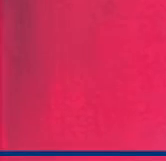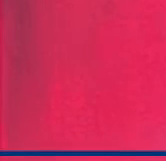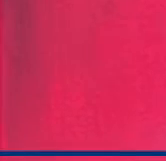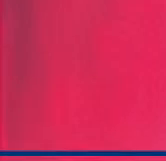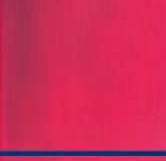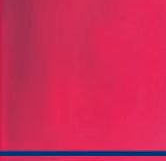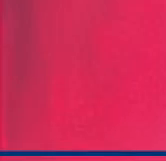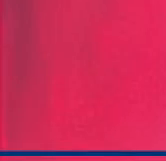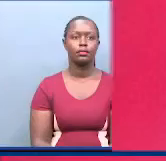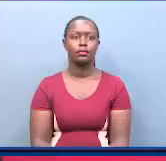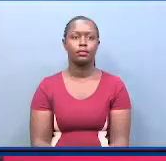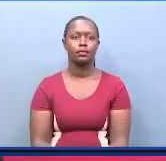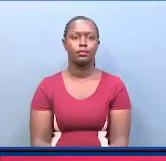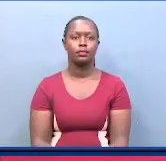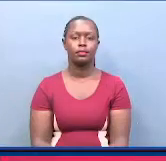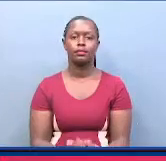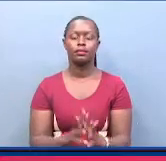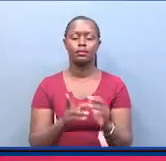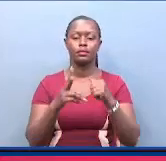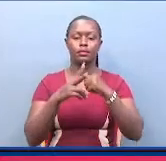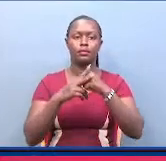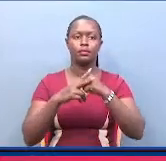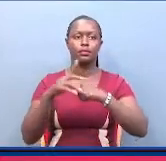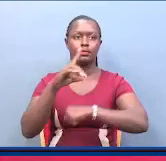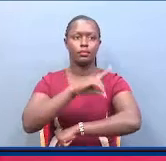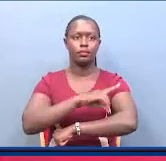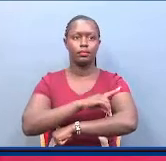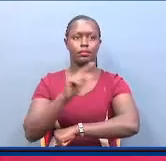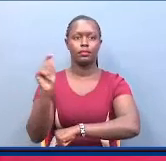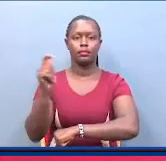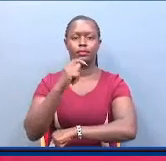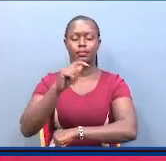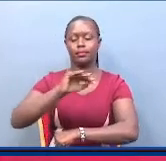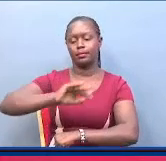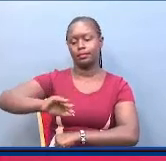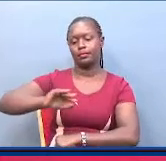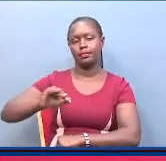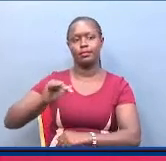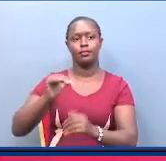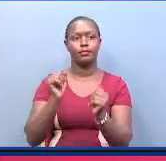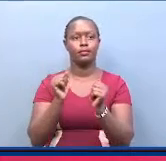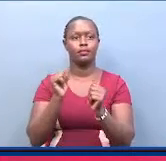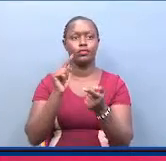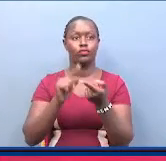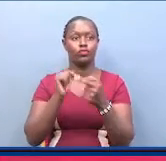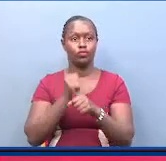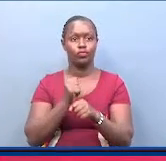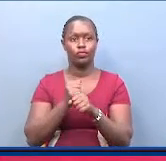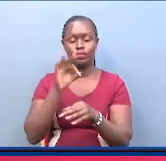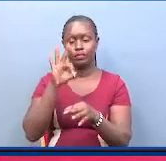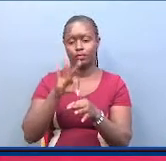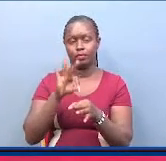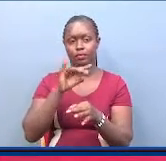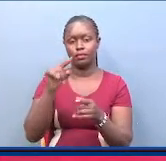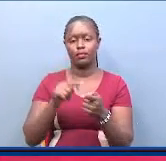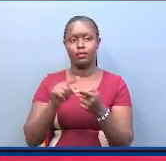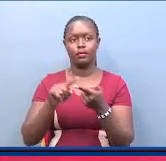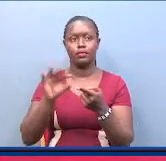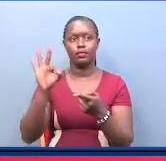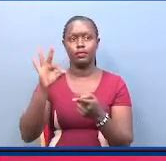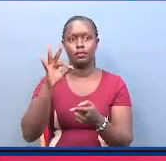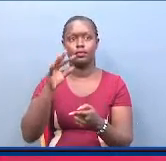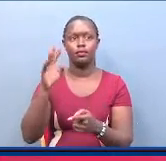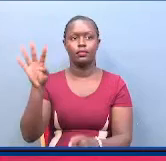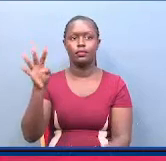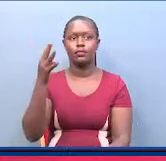Now, in 7 days, the country heads to the ballot. Kenyans will be casting multiple votes. It will be the third general election and the fourth